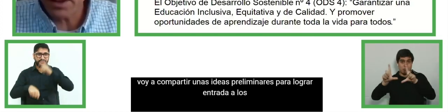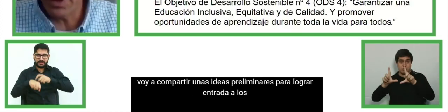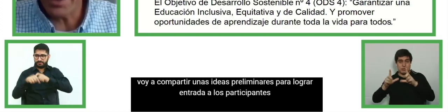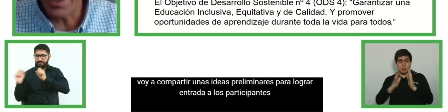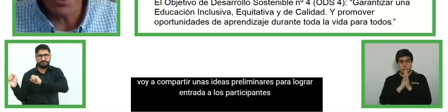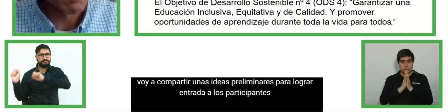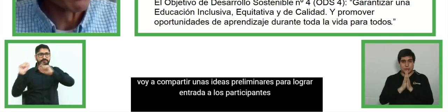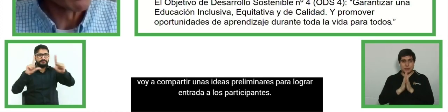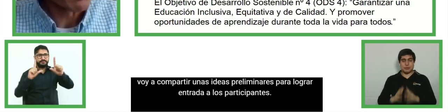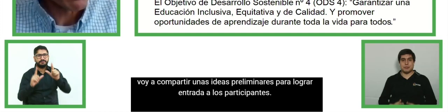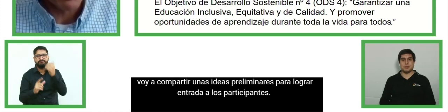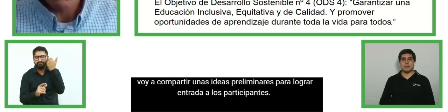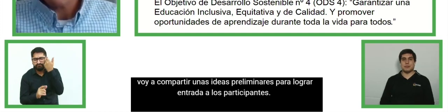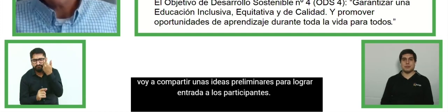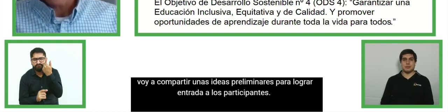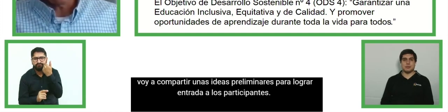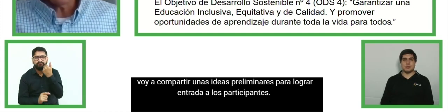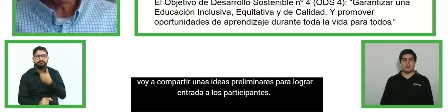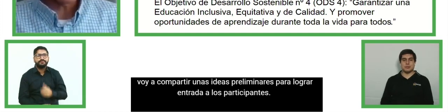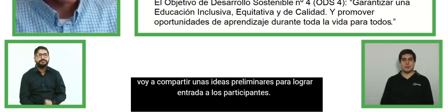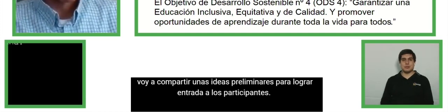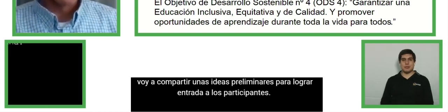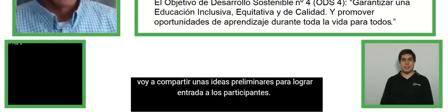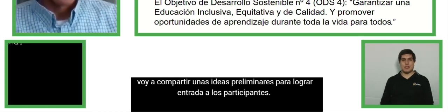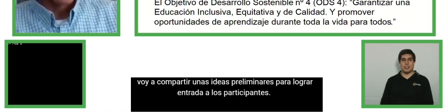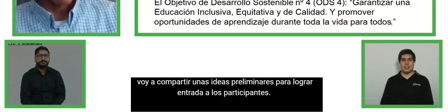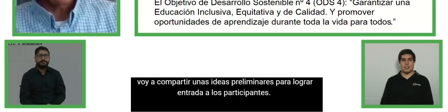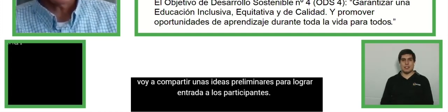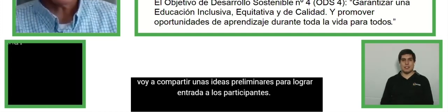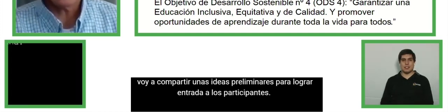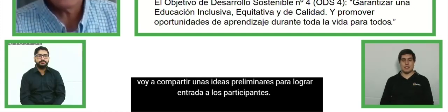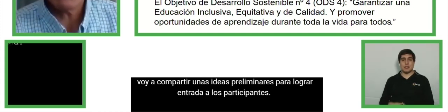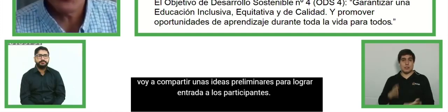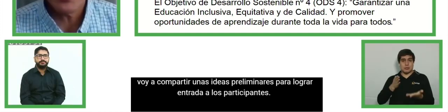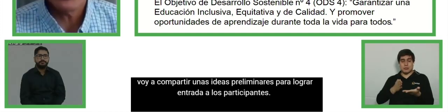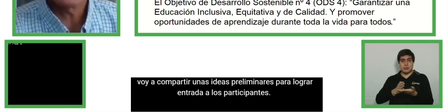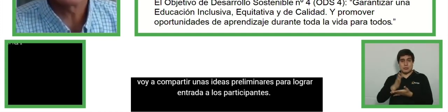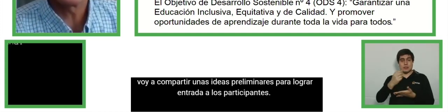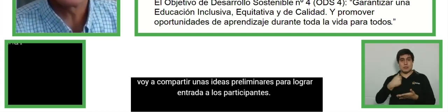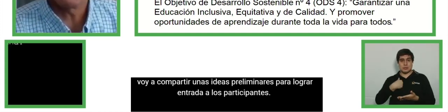Right, and to start with, I would like to